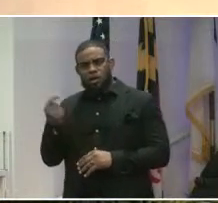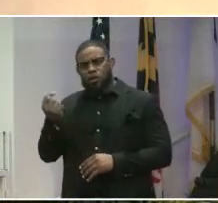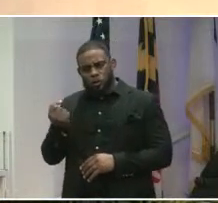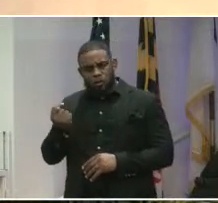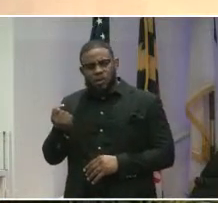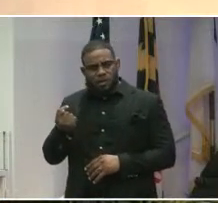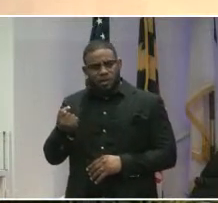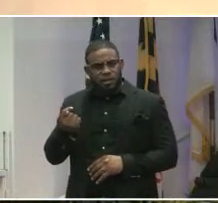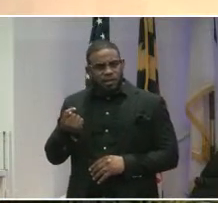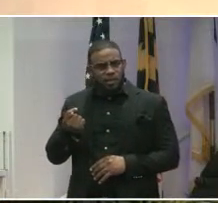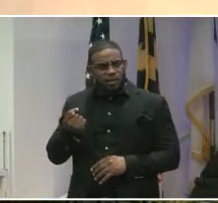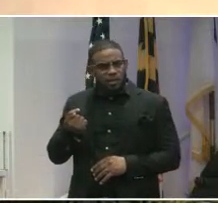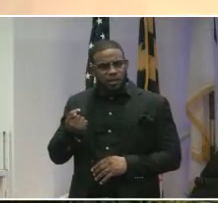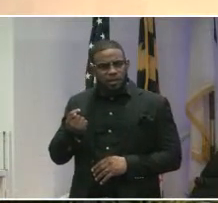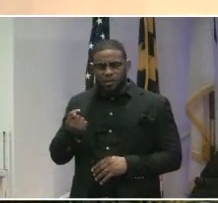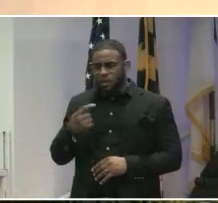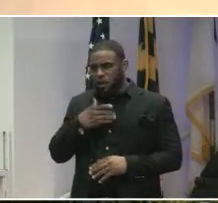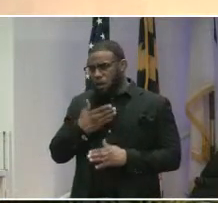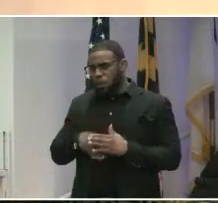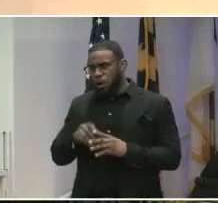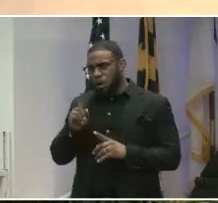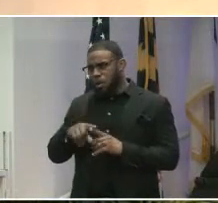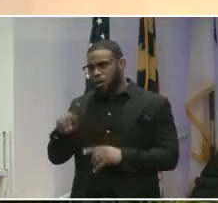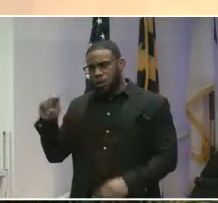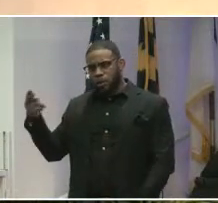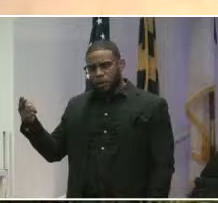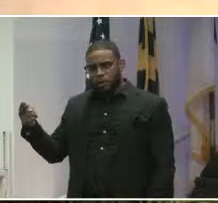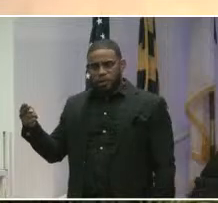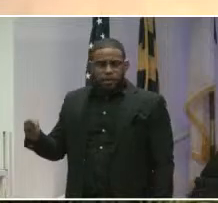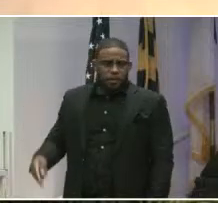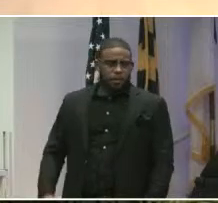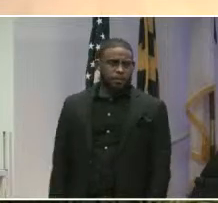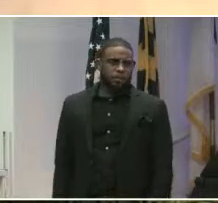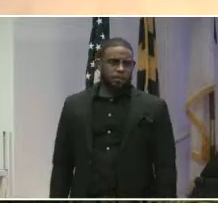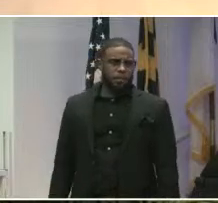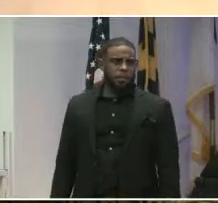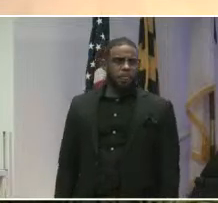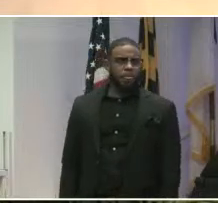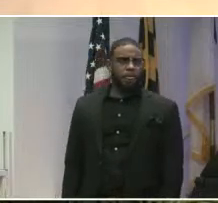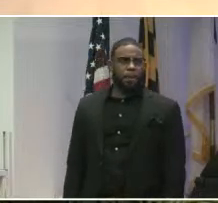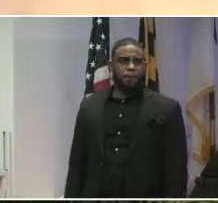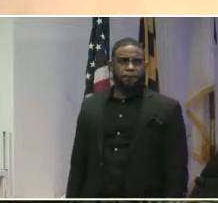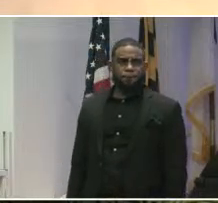Tuesday. I wasn't born until Thursday.